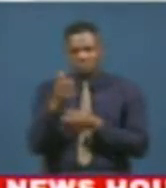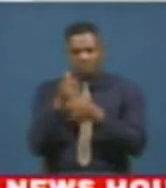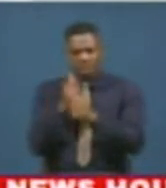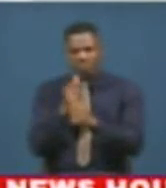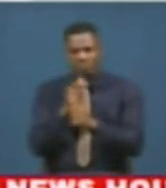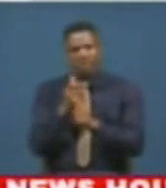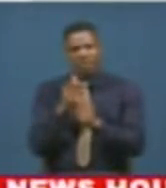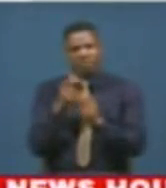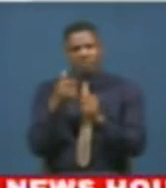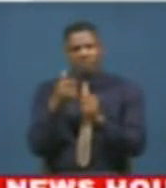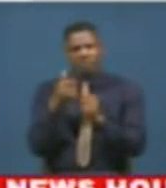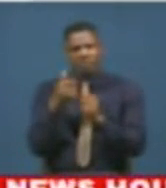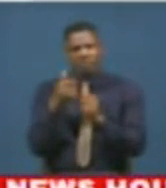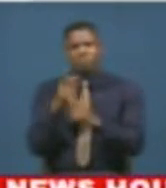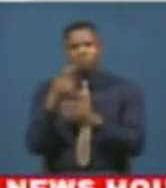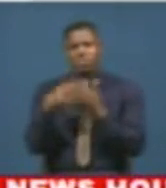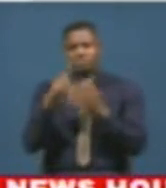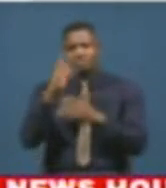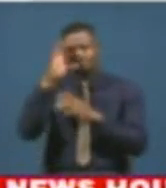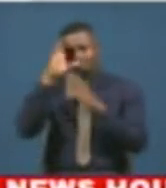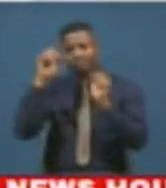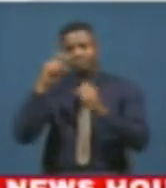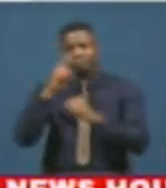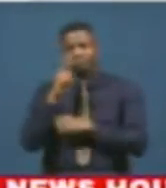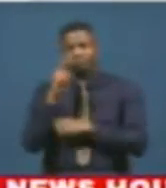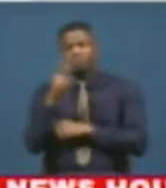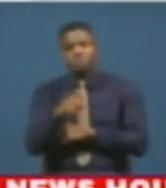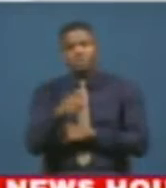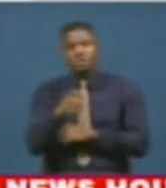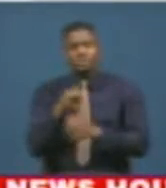the safety measures to protect themselves from contracting the virus.